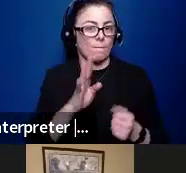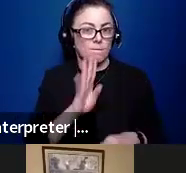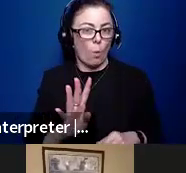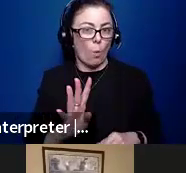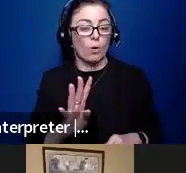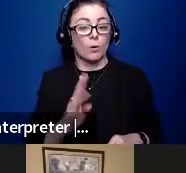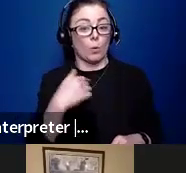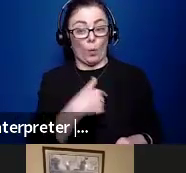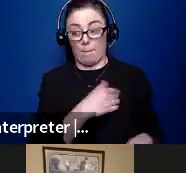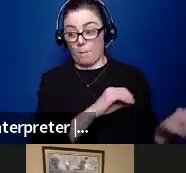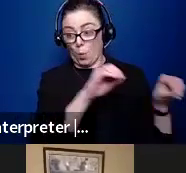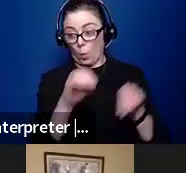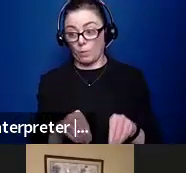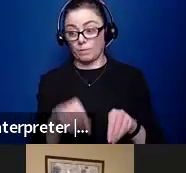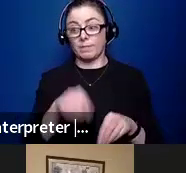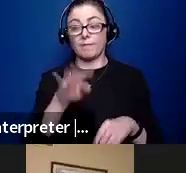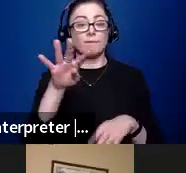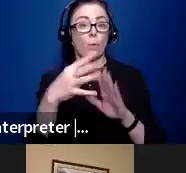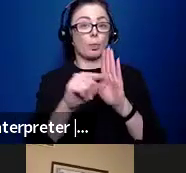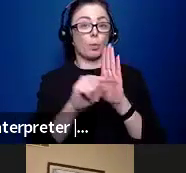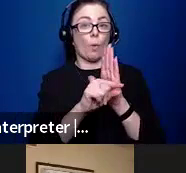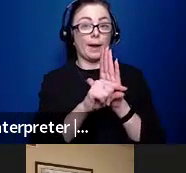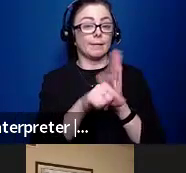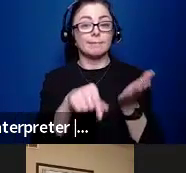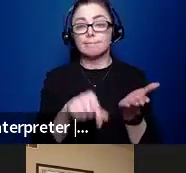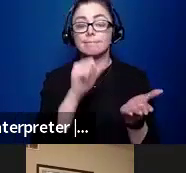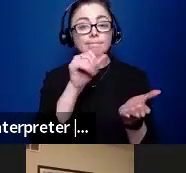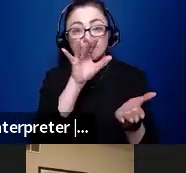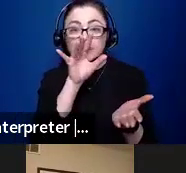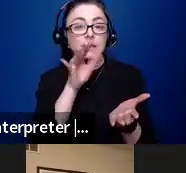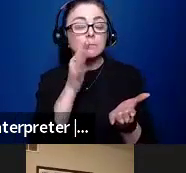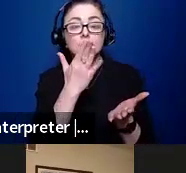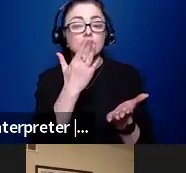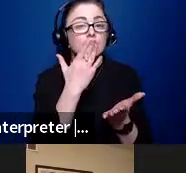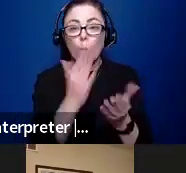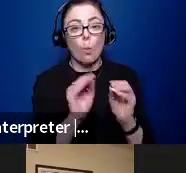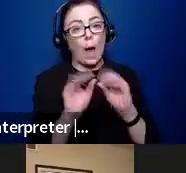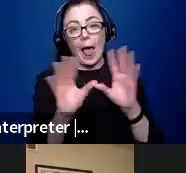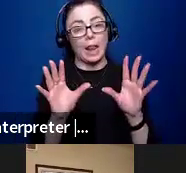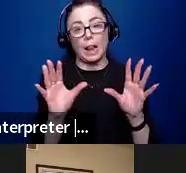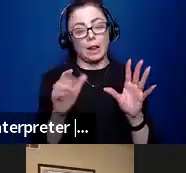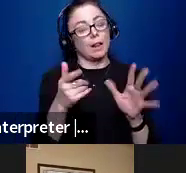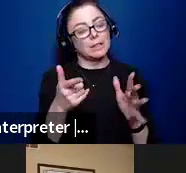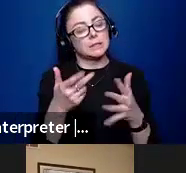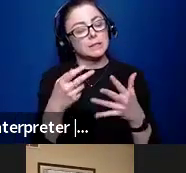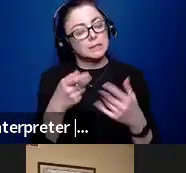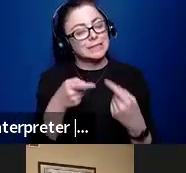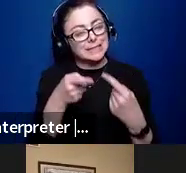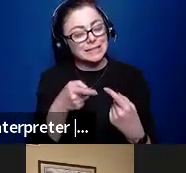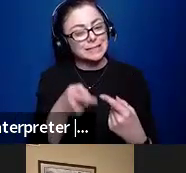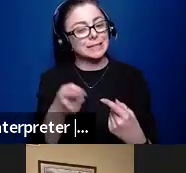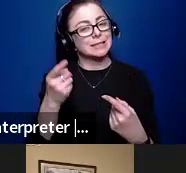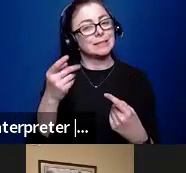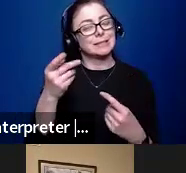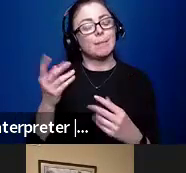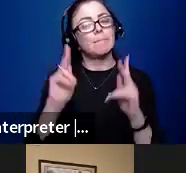here, he was in 4th grade and he didn't speak well, had a lot of issues. We were told by several